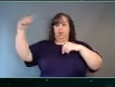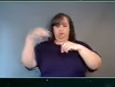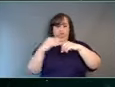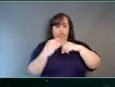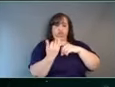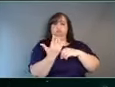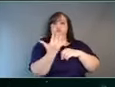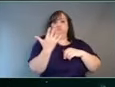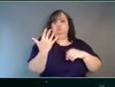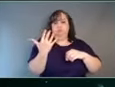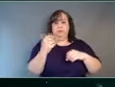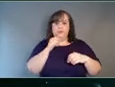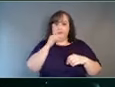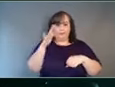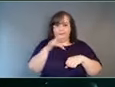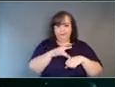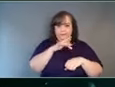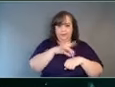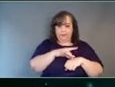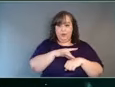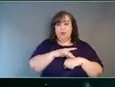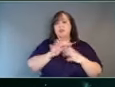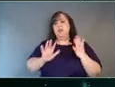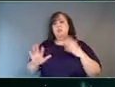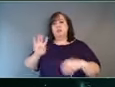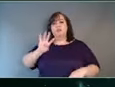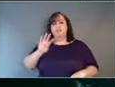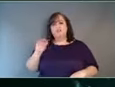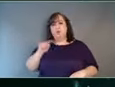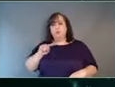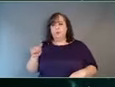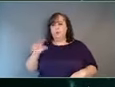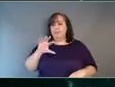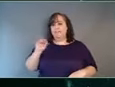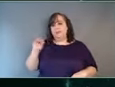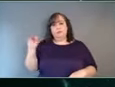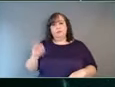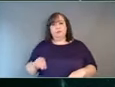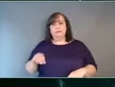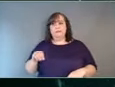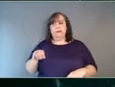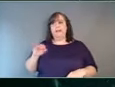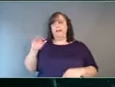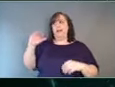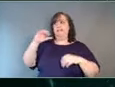know about 40 or 50% of the asteroids that might cause like